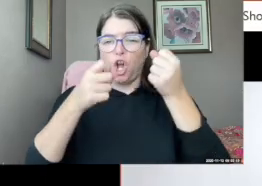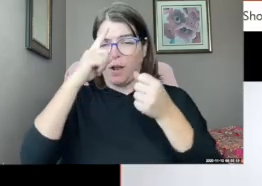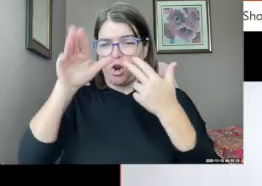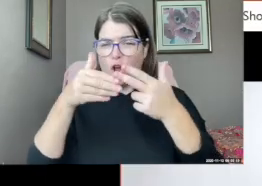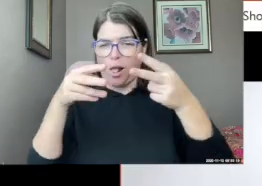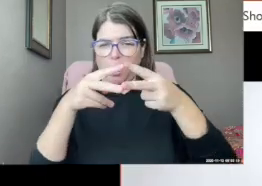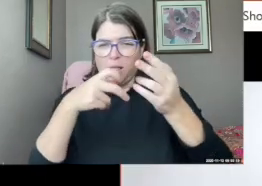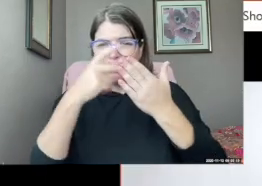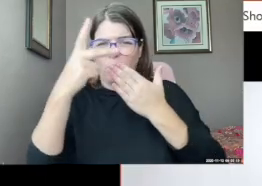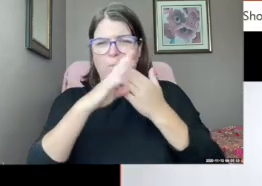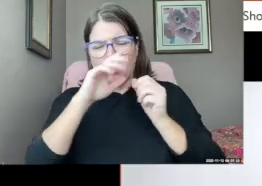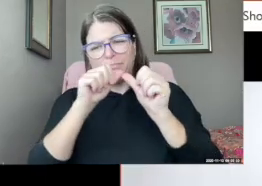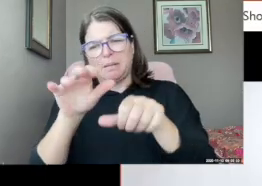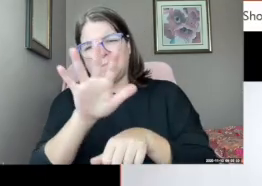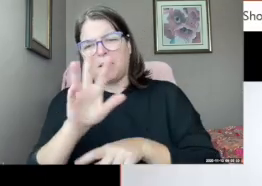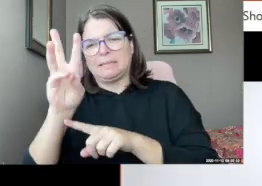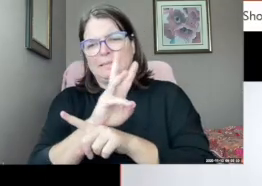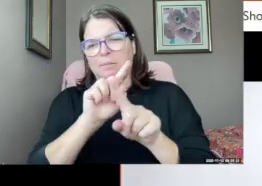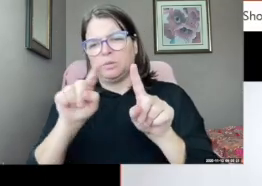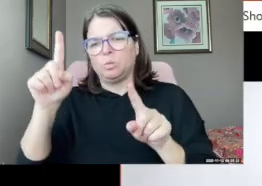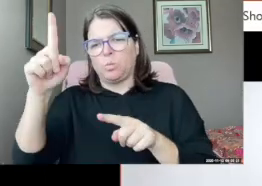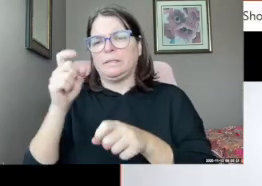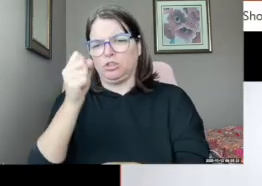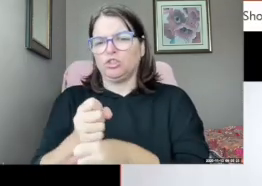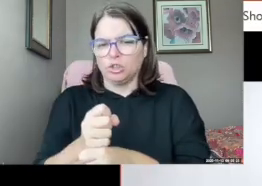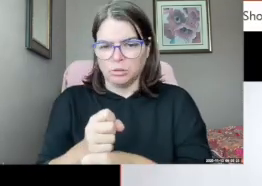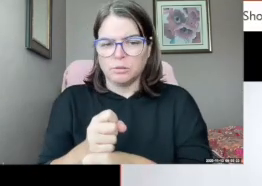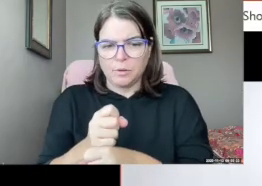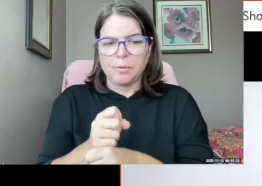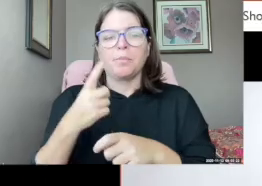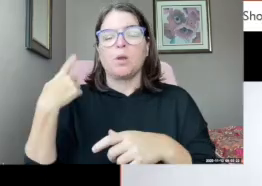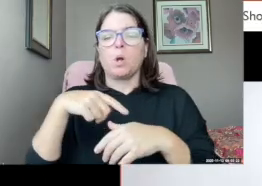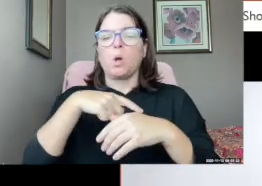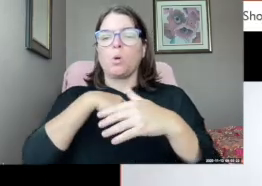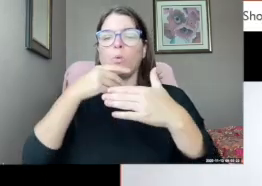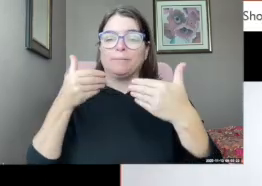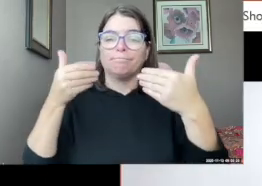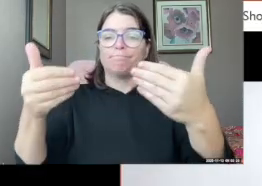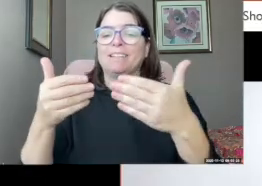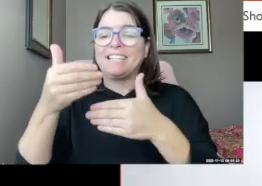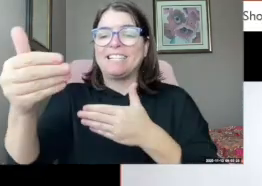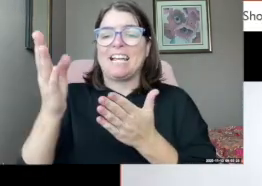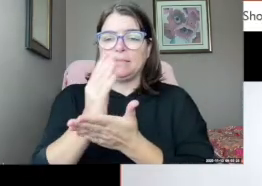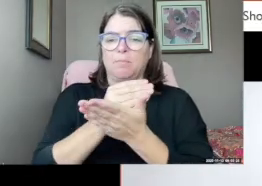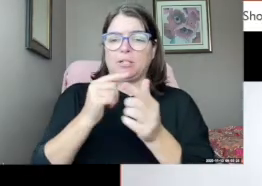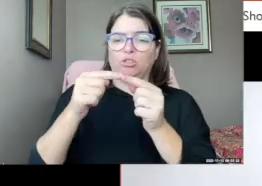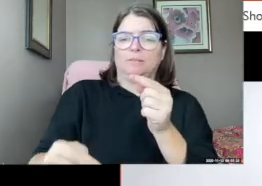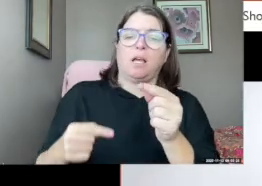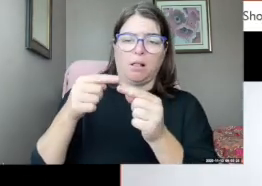program will last approximately 6 months to a year. As we enter the next budget cycle